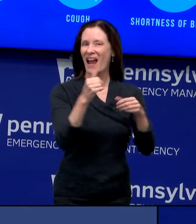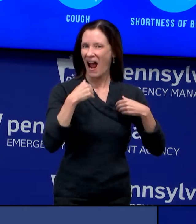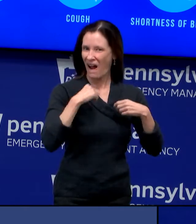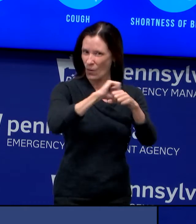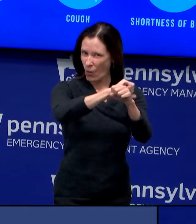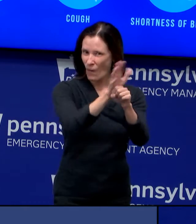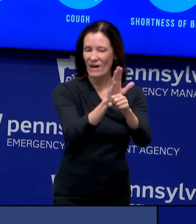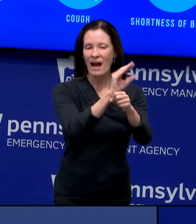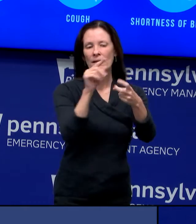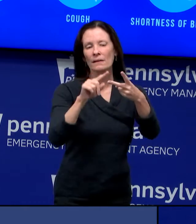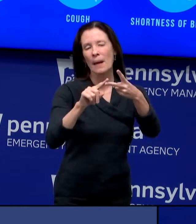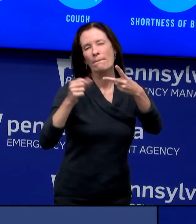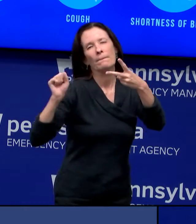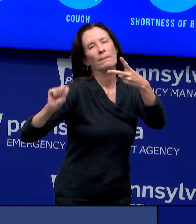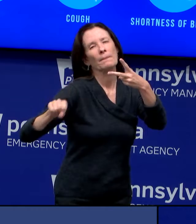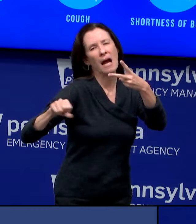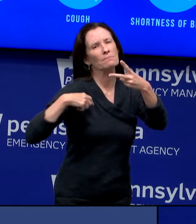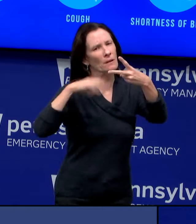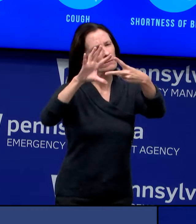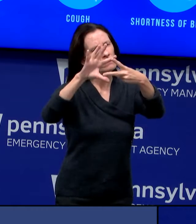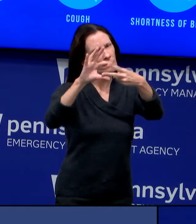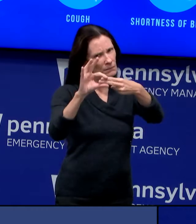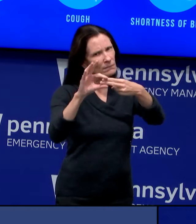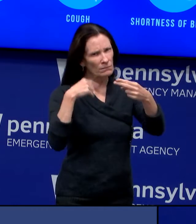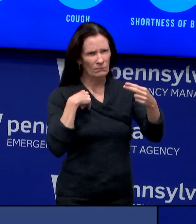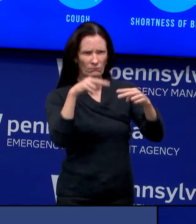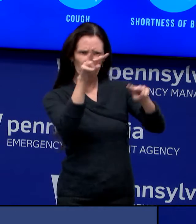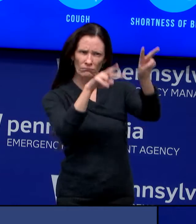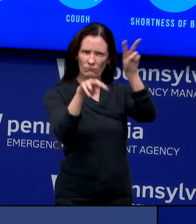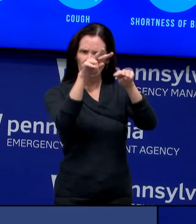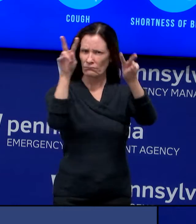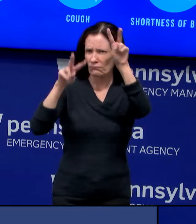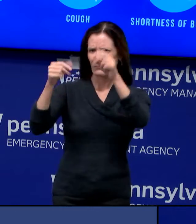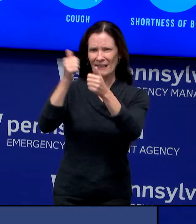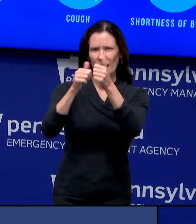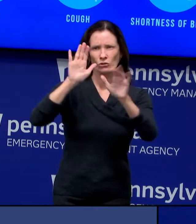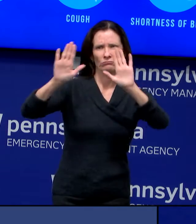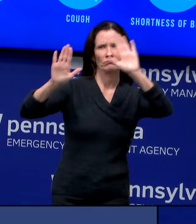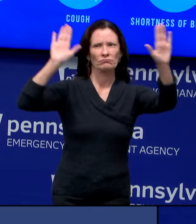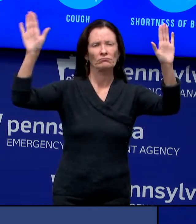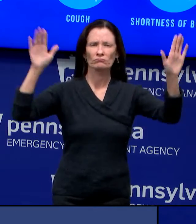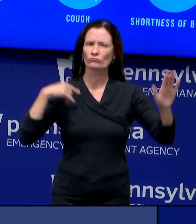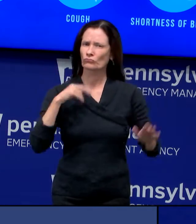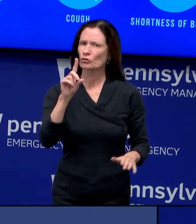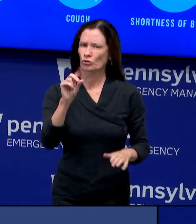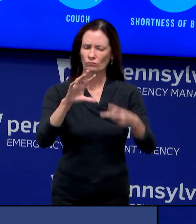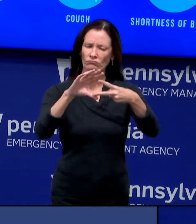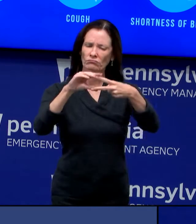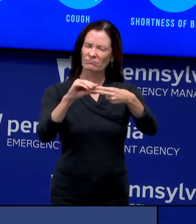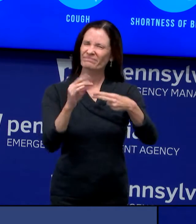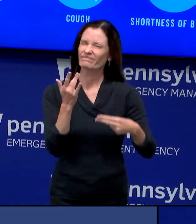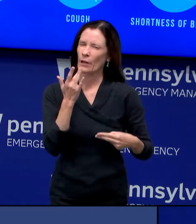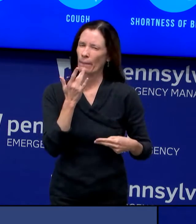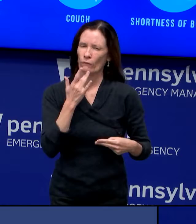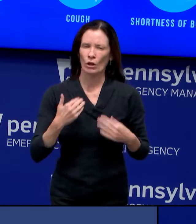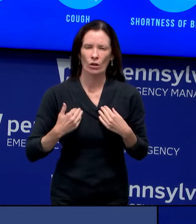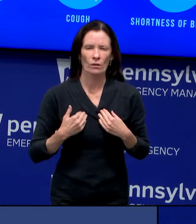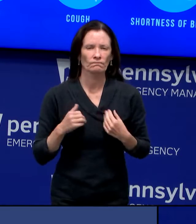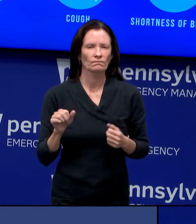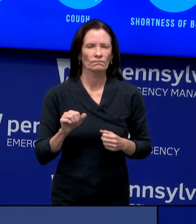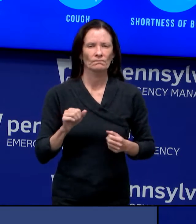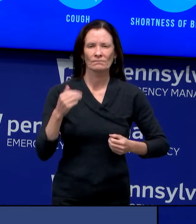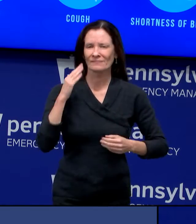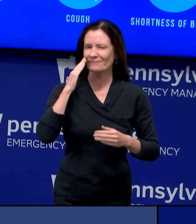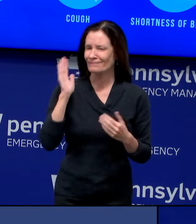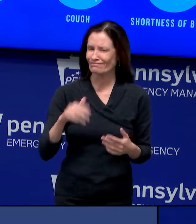really fantastic work being done by our team behind the scenes each day to reconcile this data has